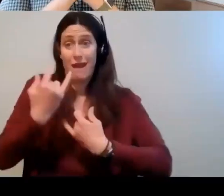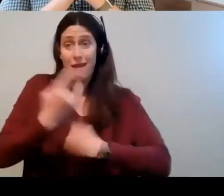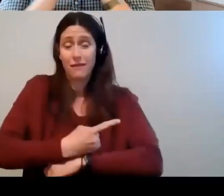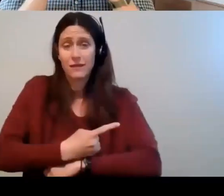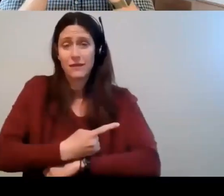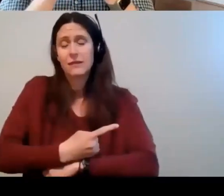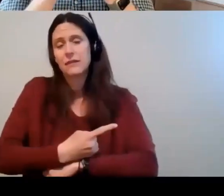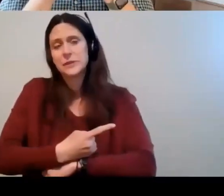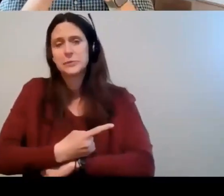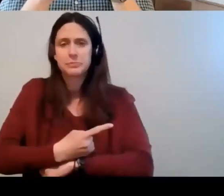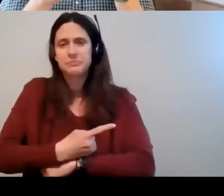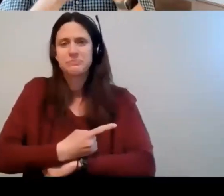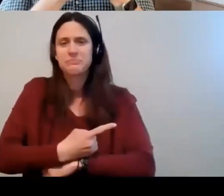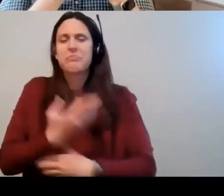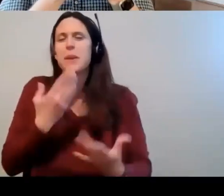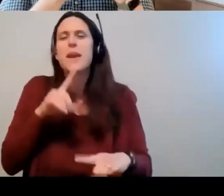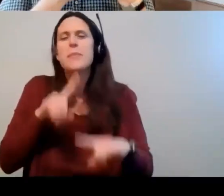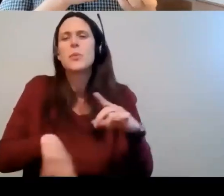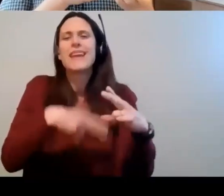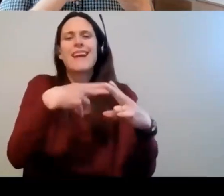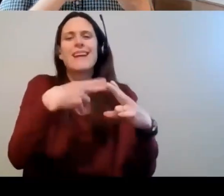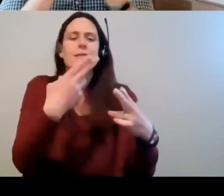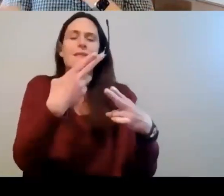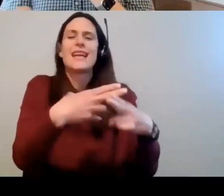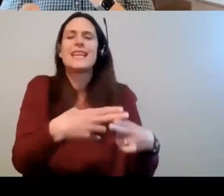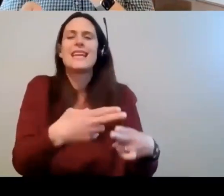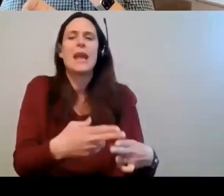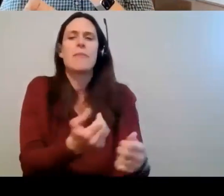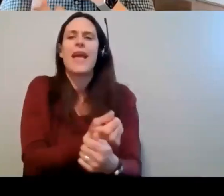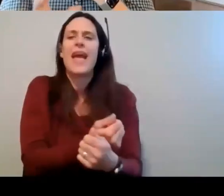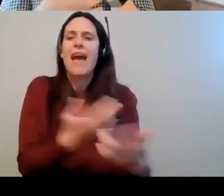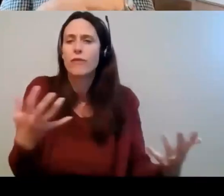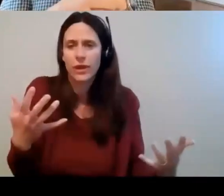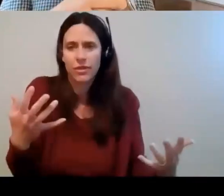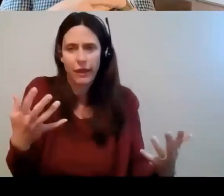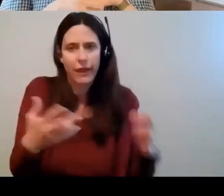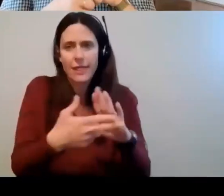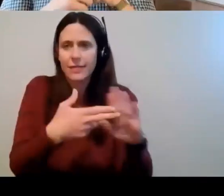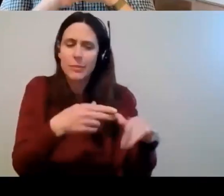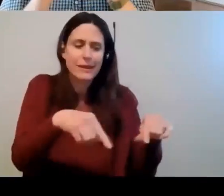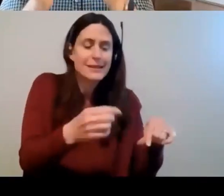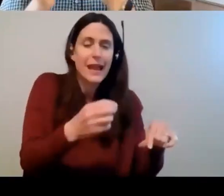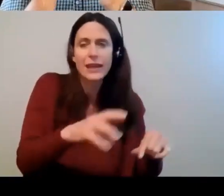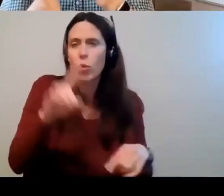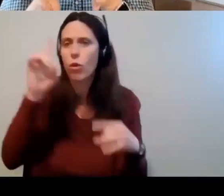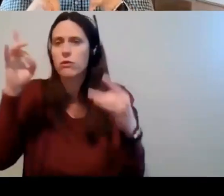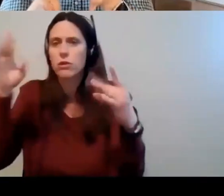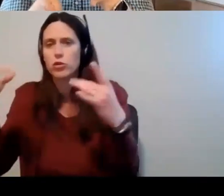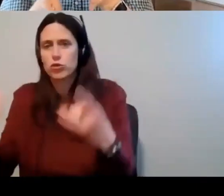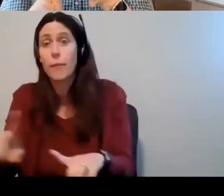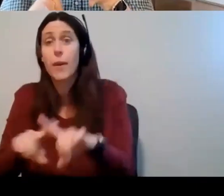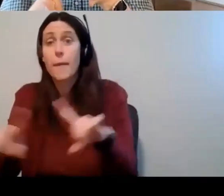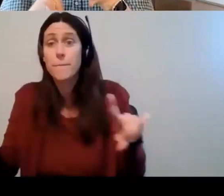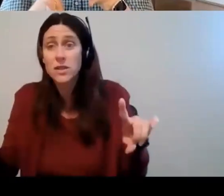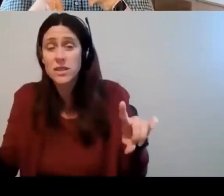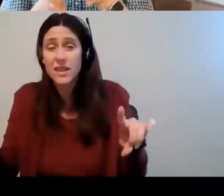might not be able to necessarily name everything anxiety or everything trauma, but what we know is that the pieces in the middle